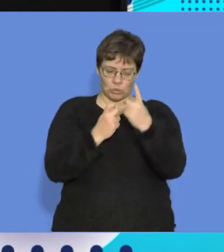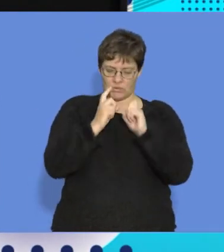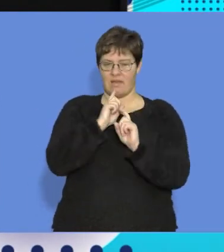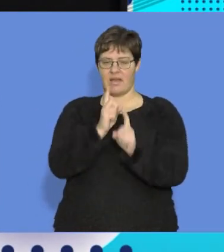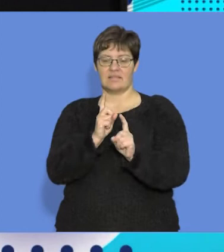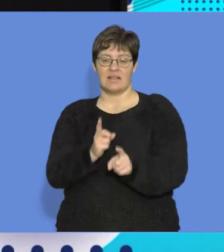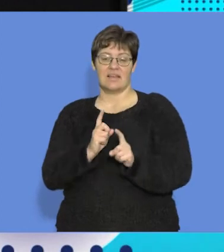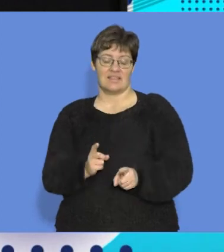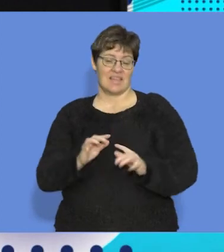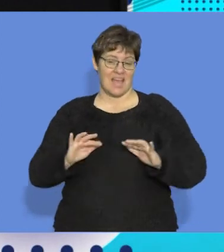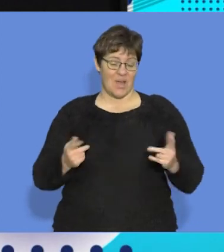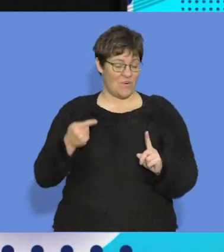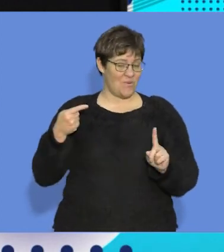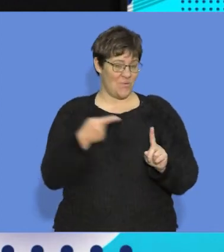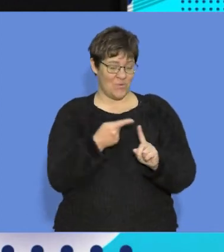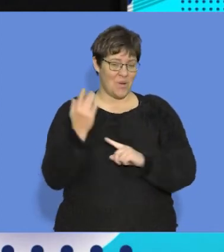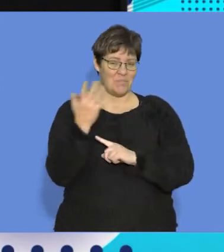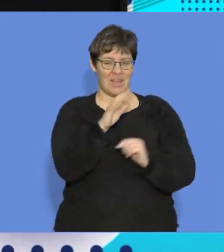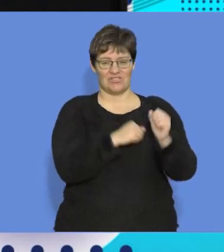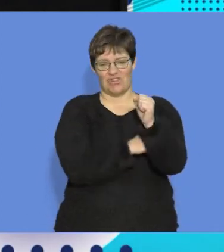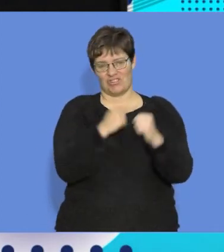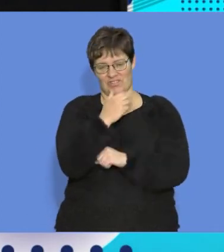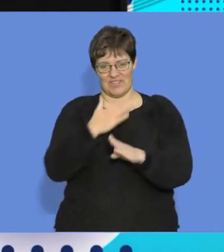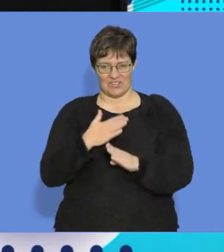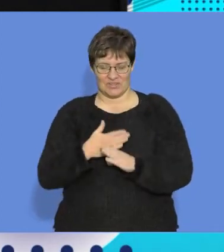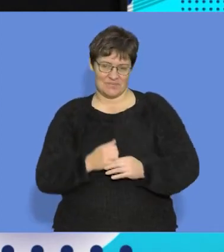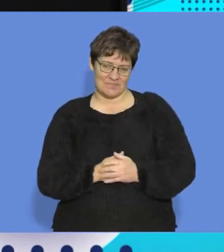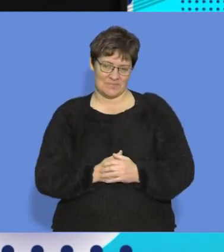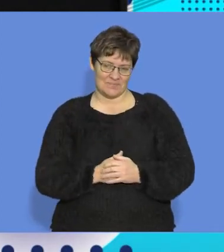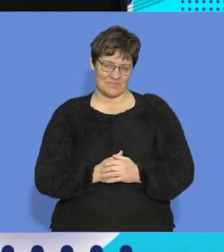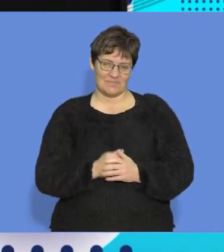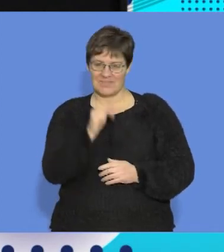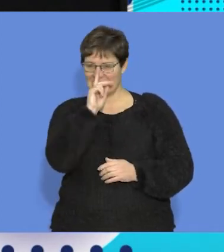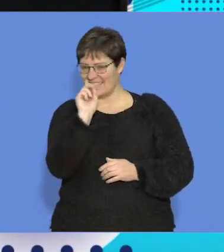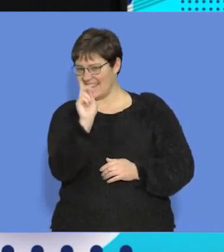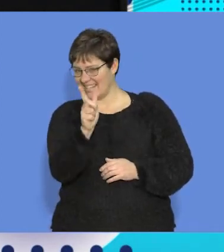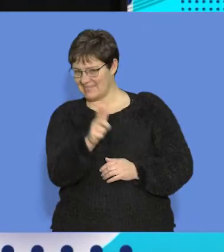these particular aspects of plant structure and functioning. See you later.